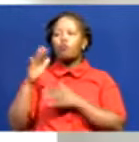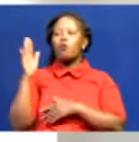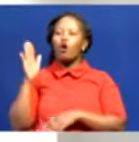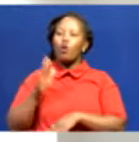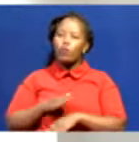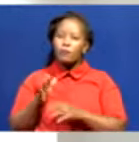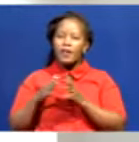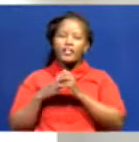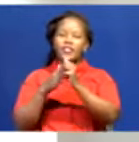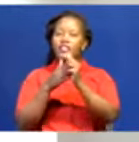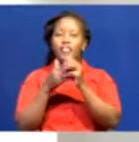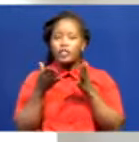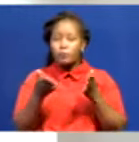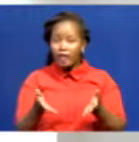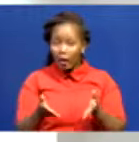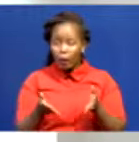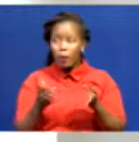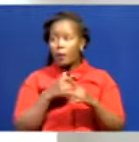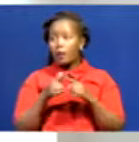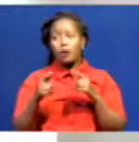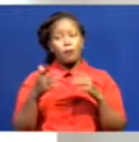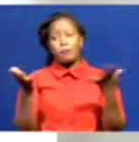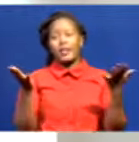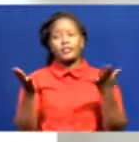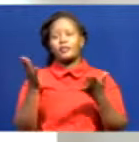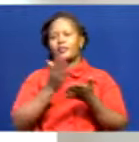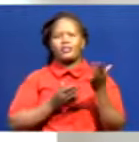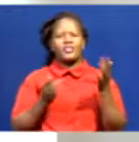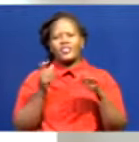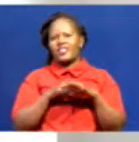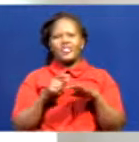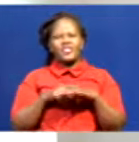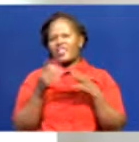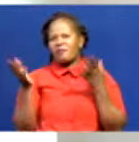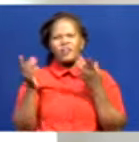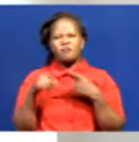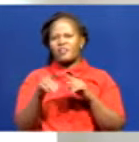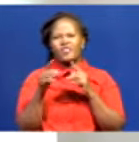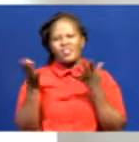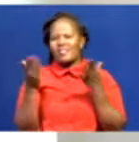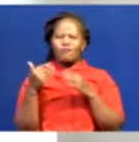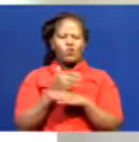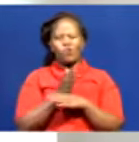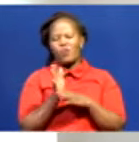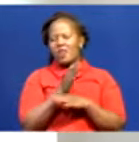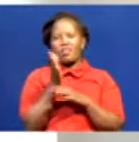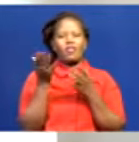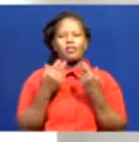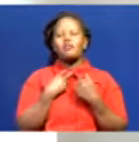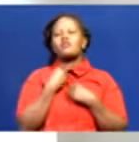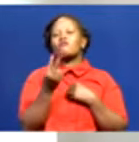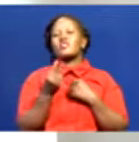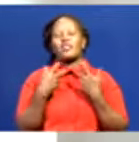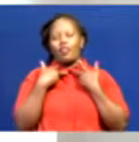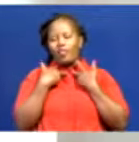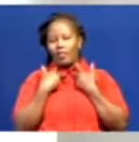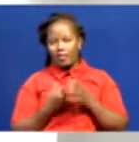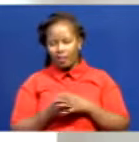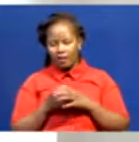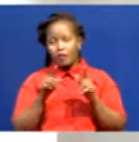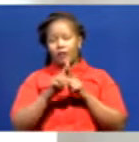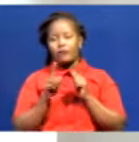today, but sometimes they seem to be compromised and not bringing out the voices that